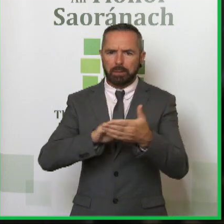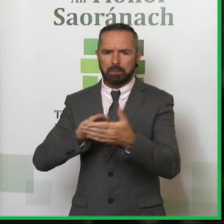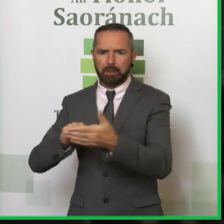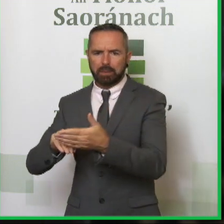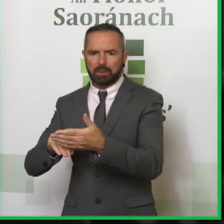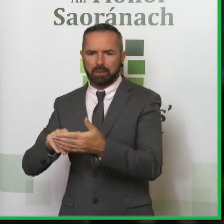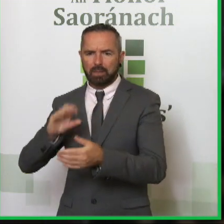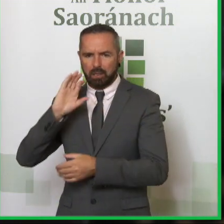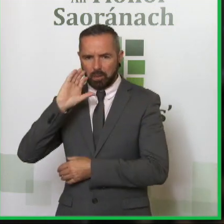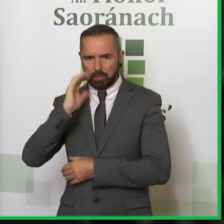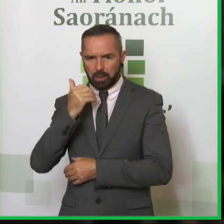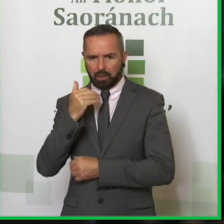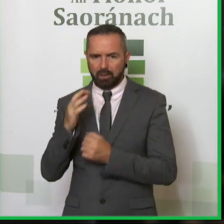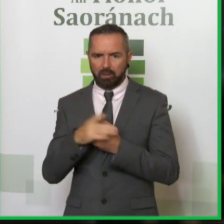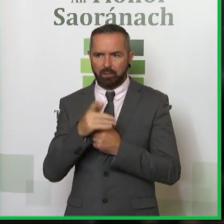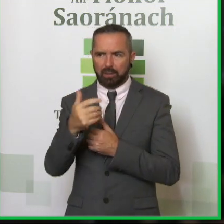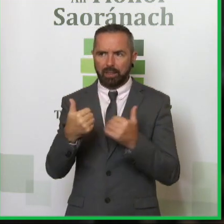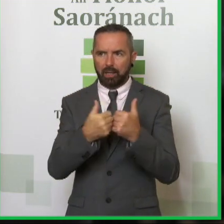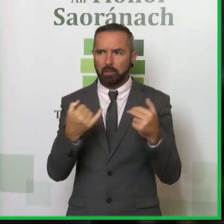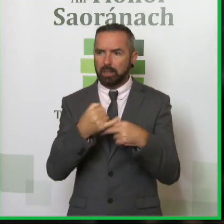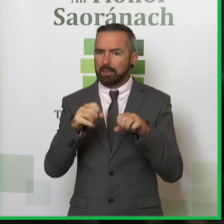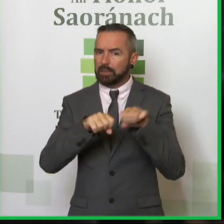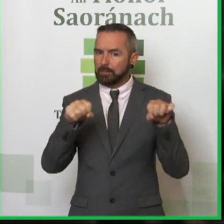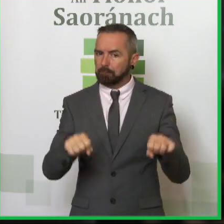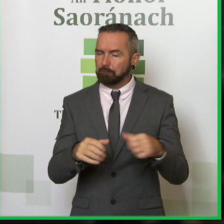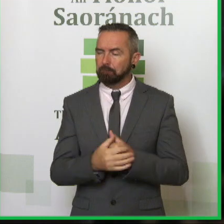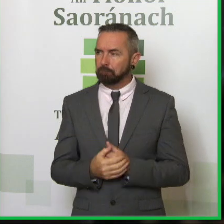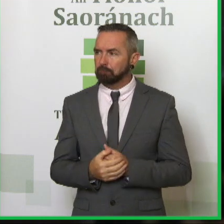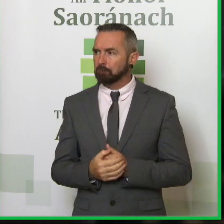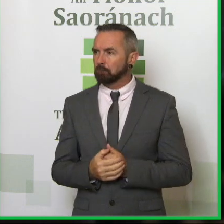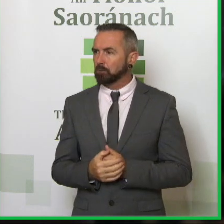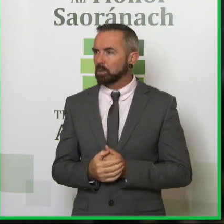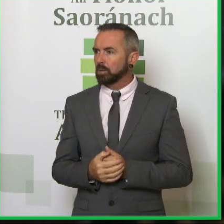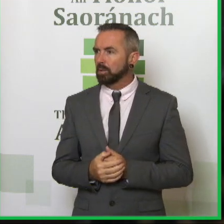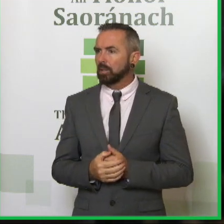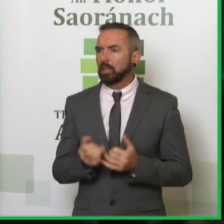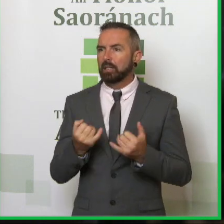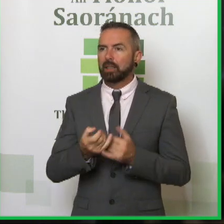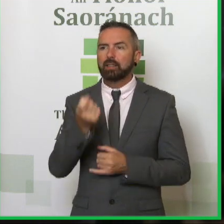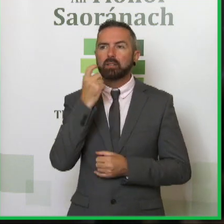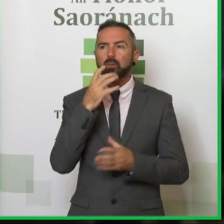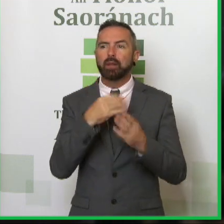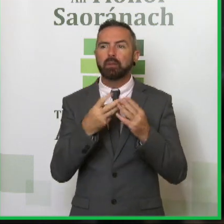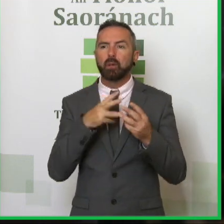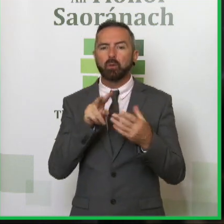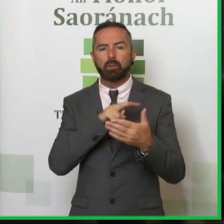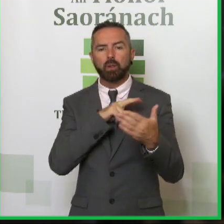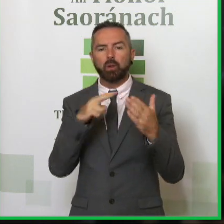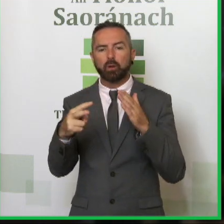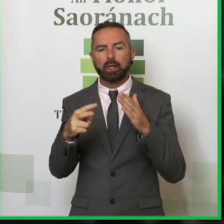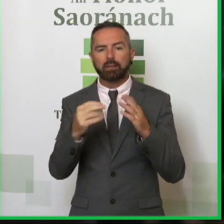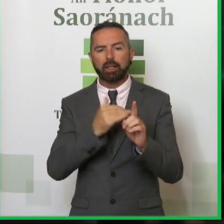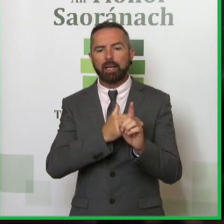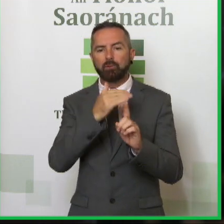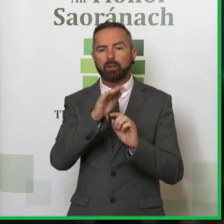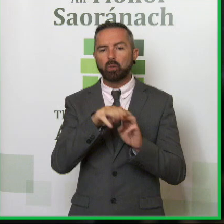because of those gaps within the system. Like even as simple a thing as when we looked at what looked like a sudden increase